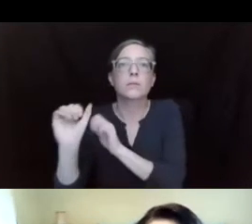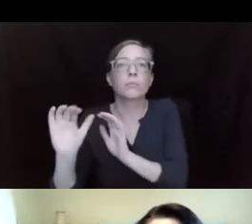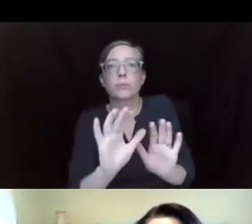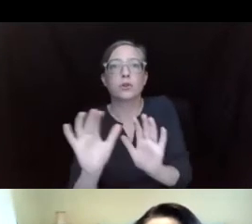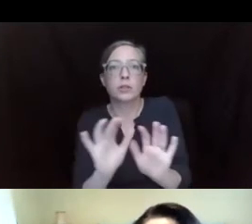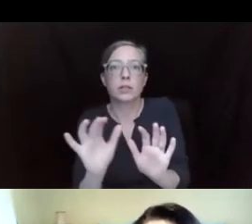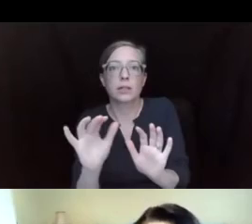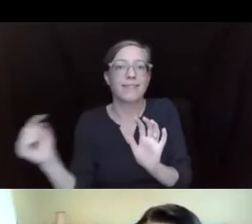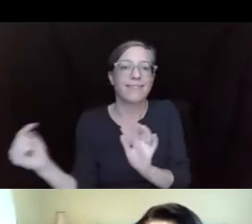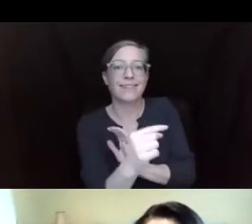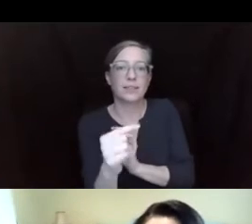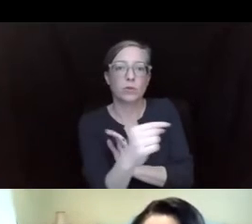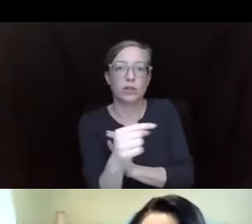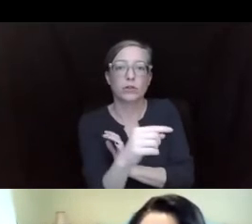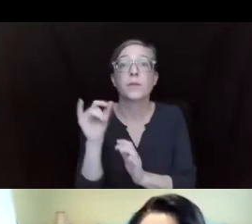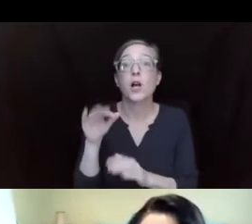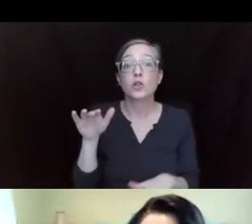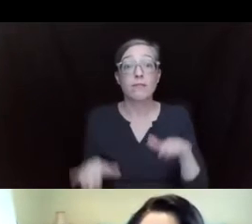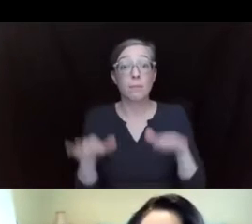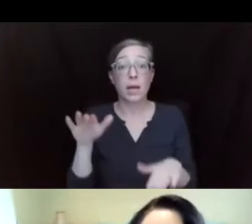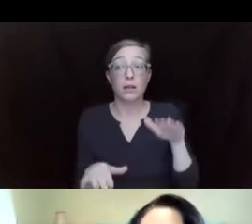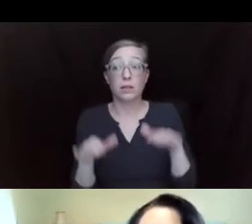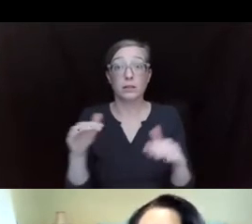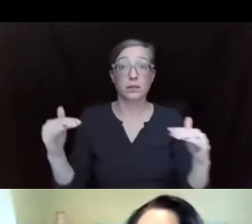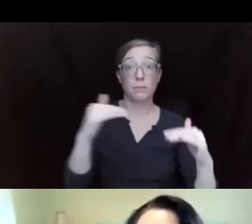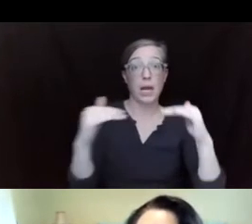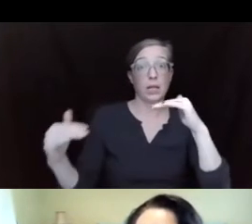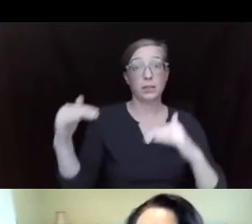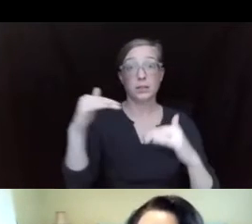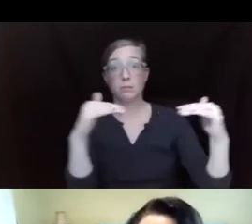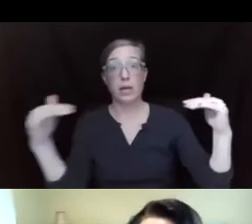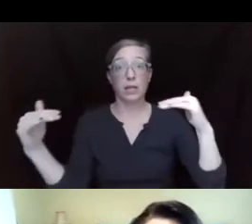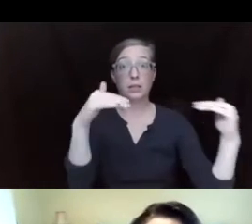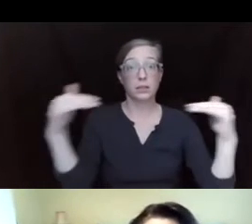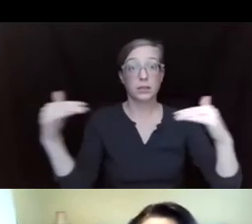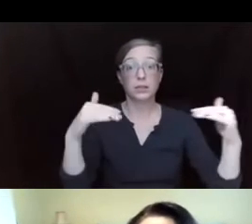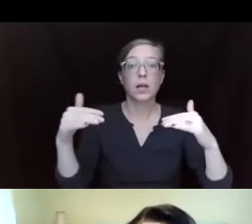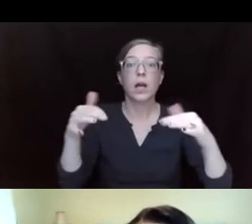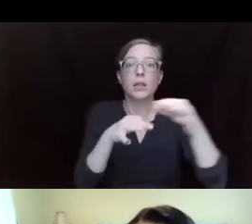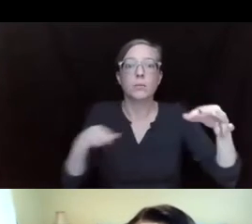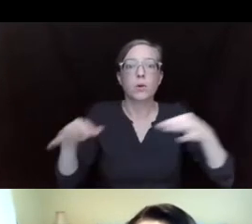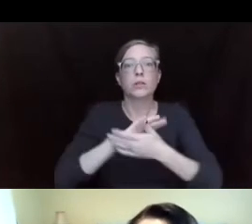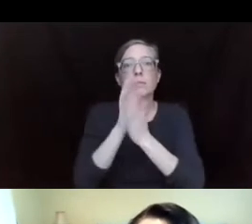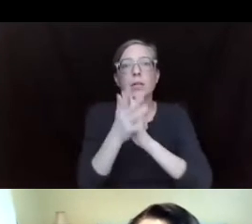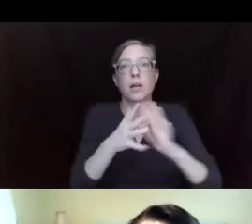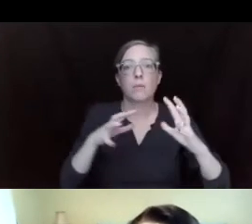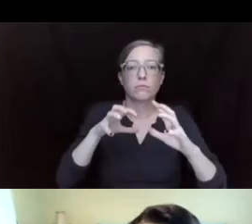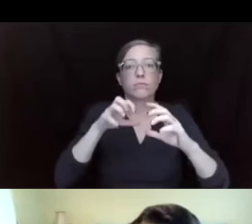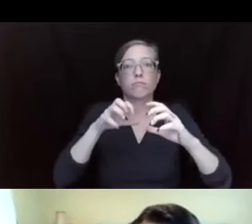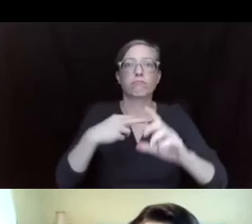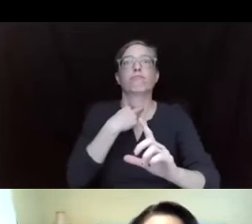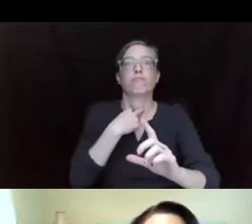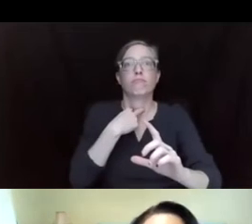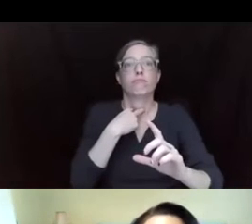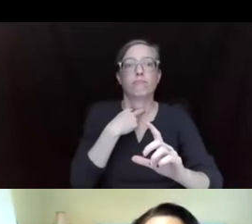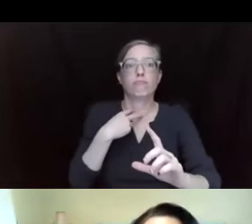balanced in the location, when the forces are balanced, that's when the particles are trapped. And that trapping can be quite